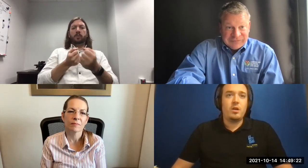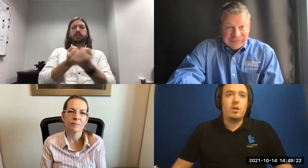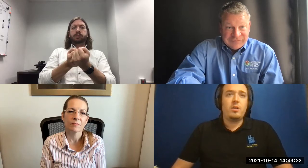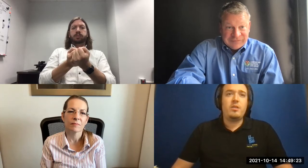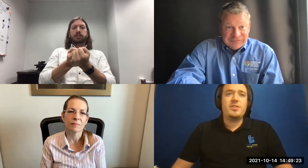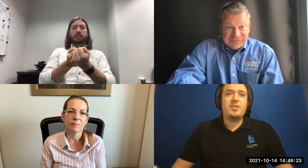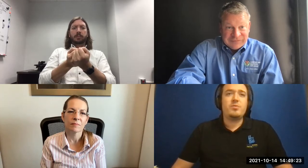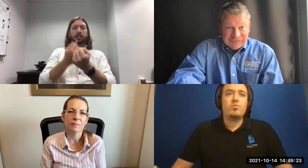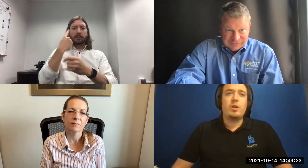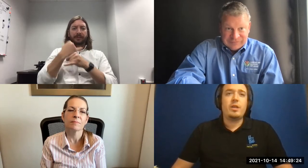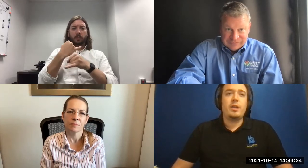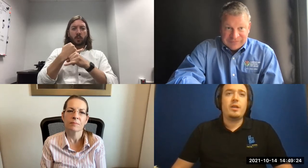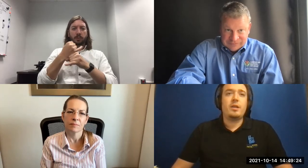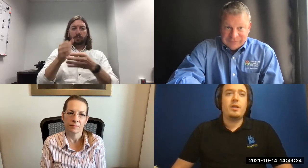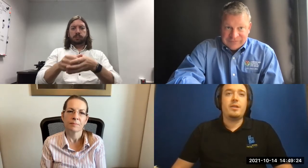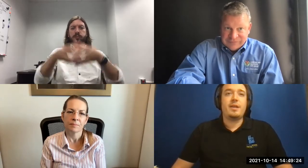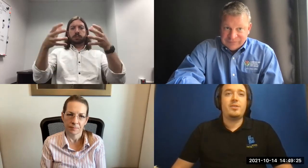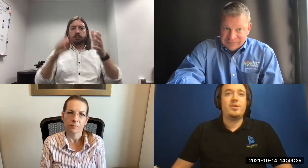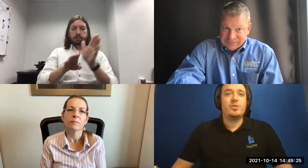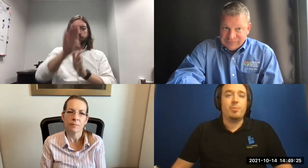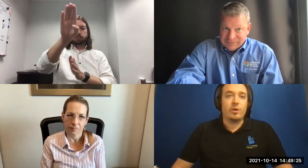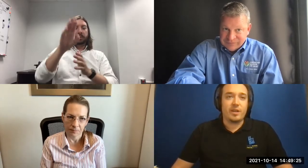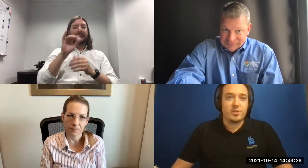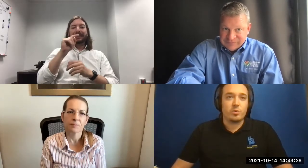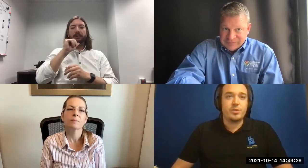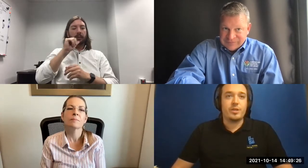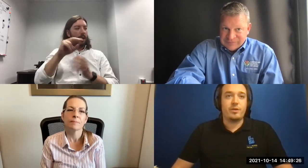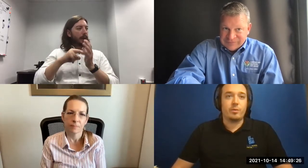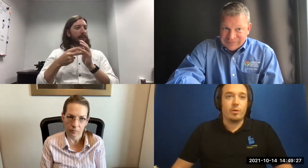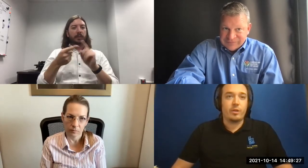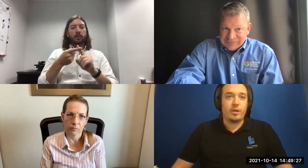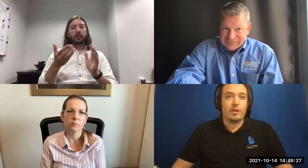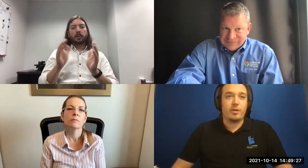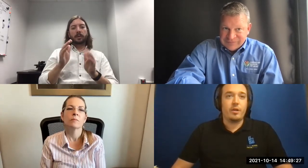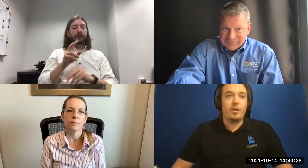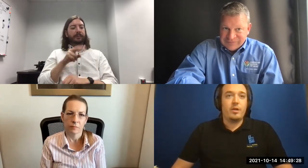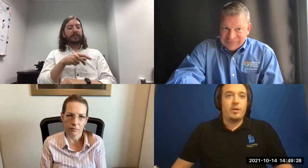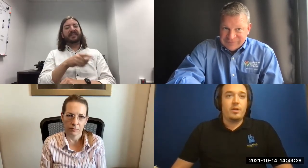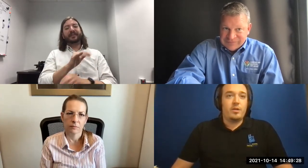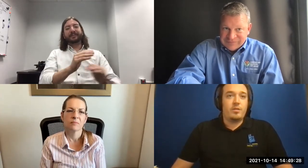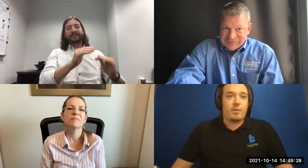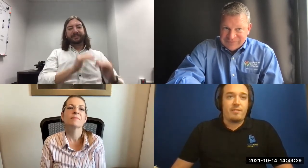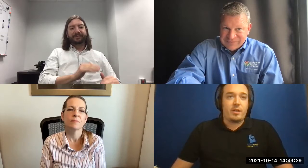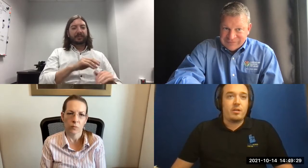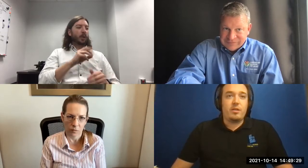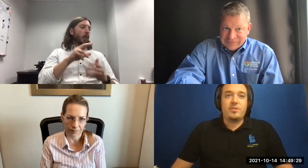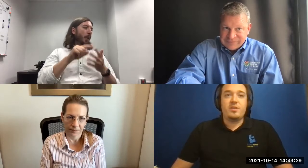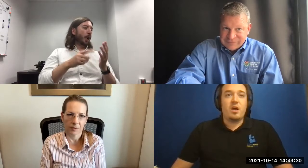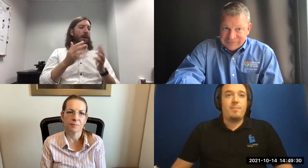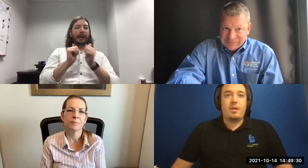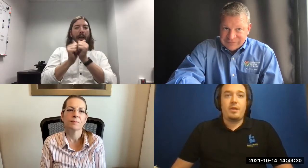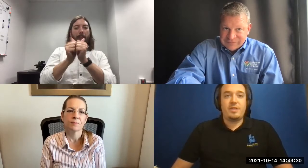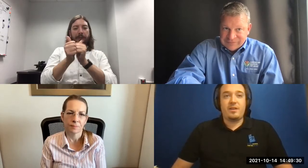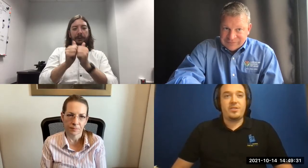others. This is really an intent to support deaf schools in their growth and thriving.